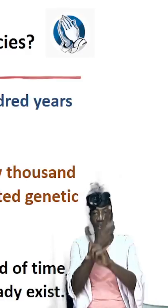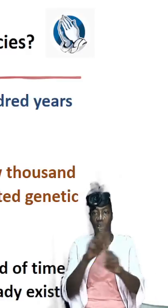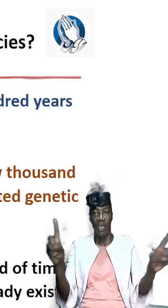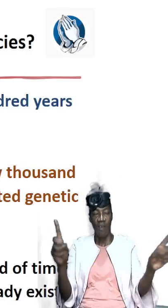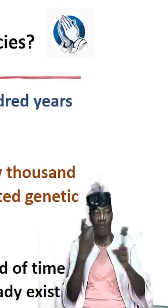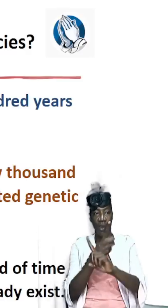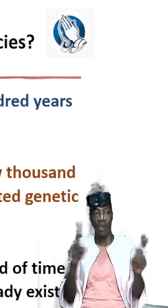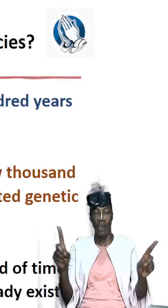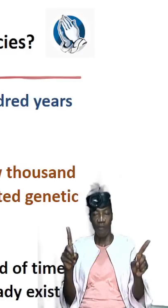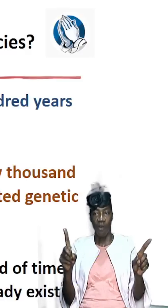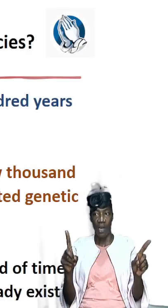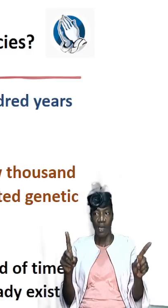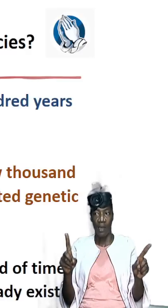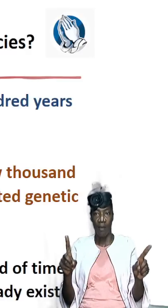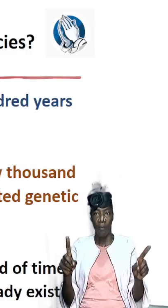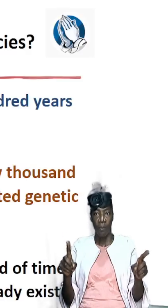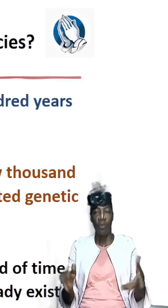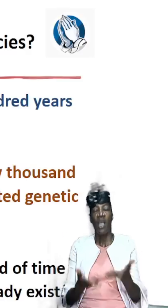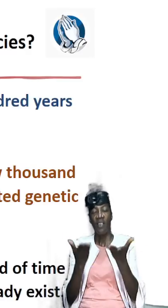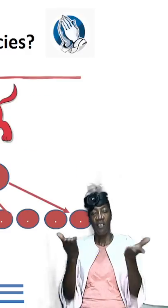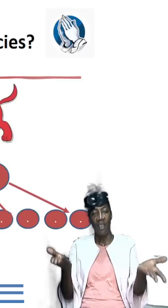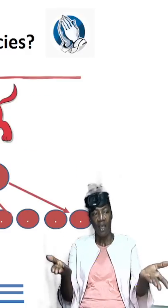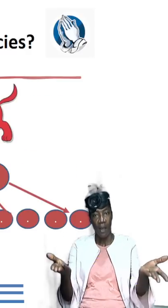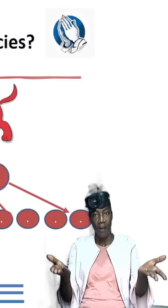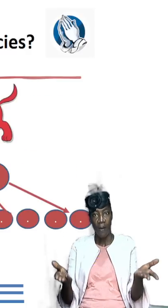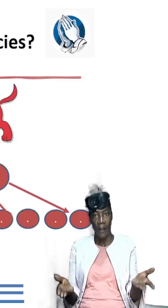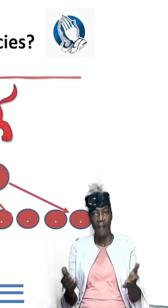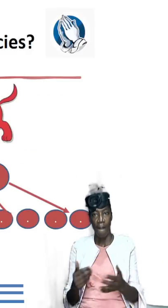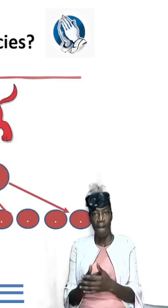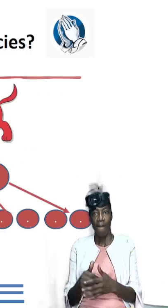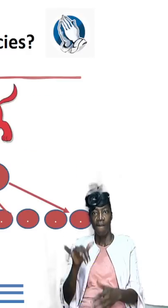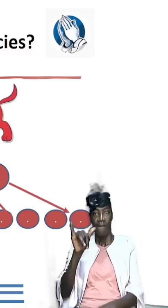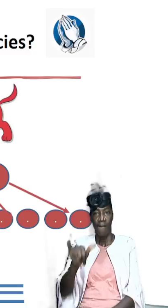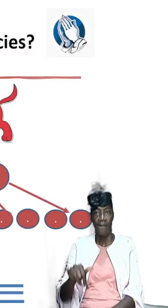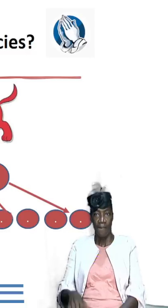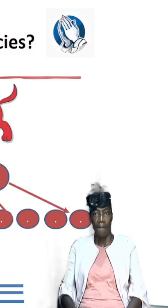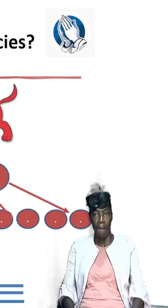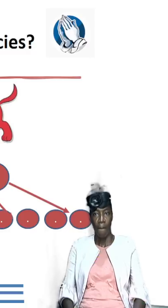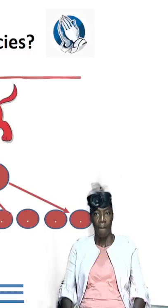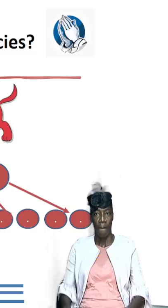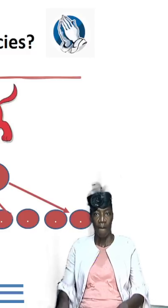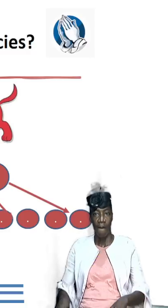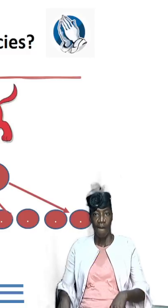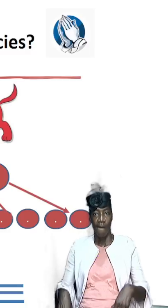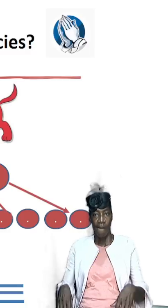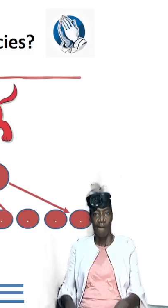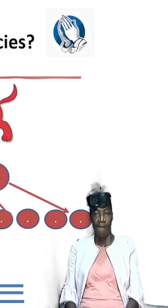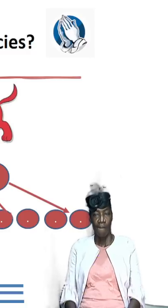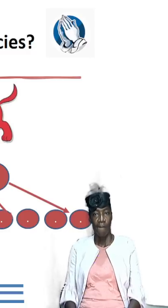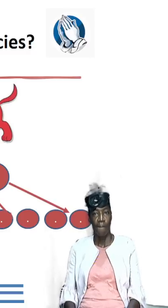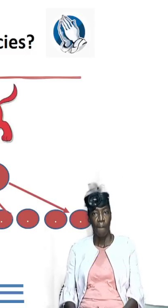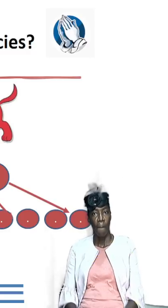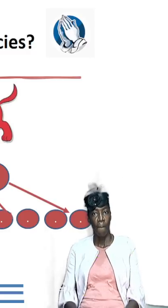diversity already exists. And that is important. Now,